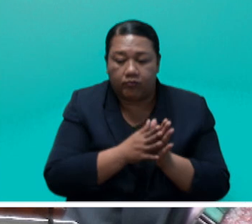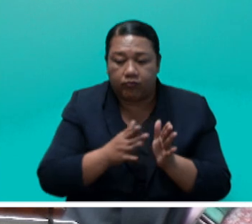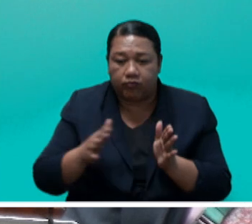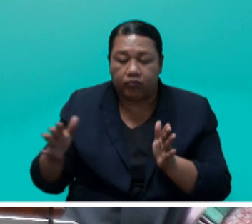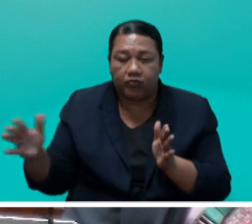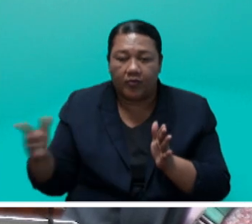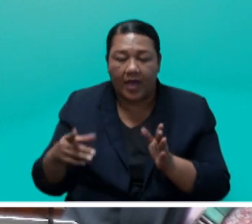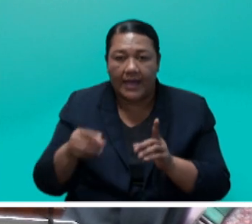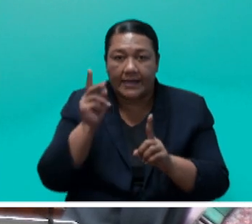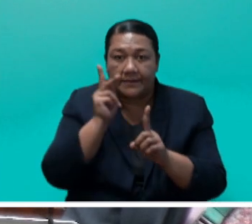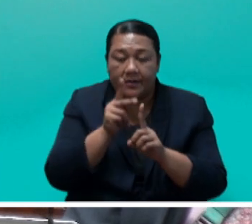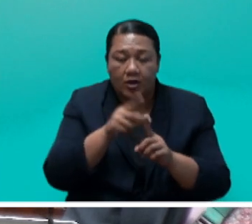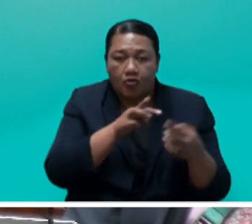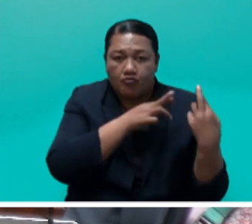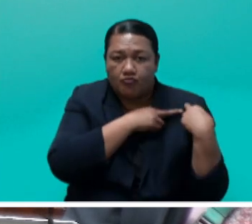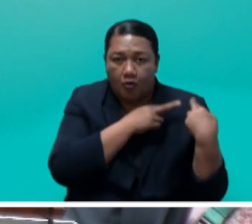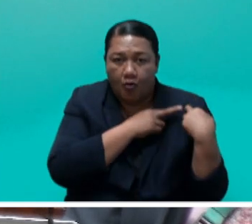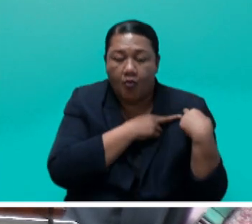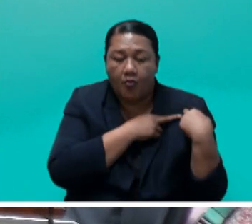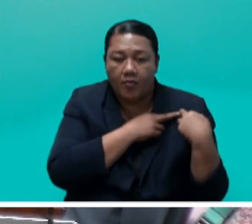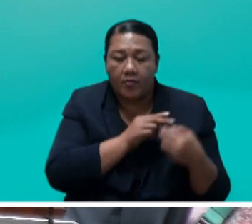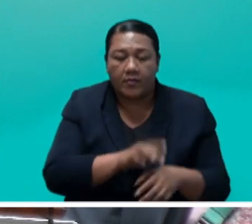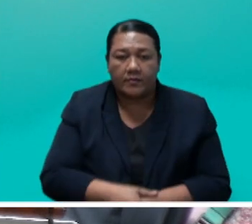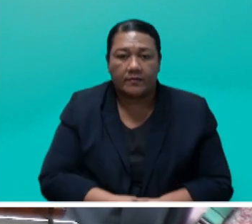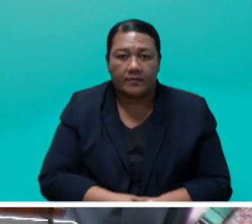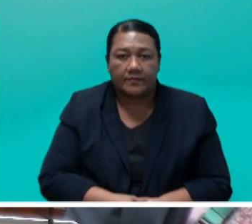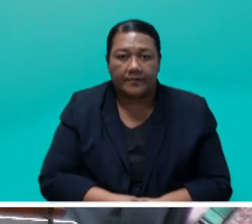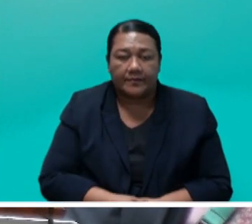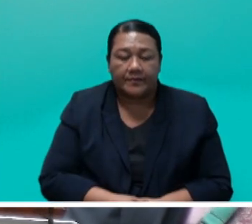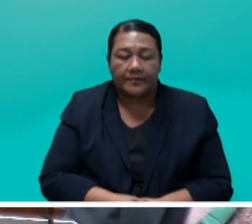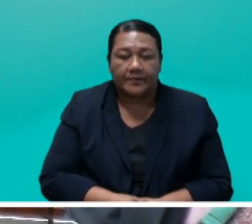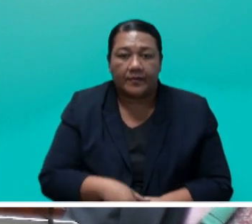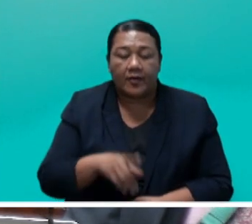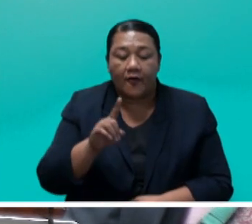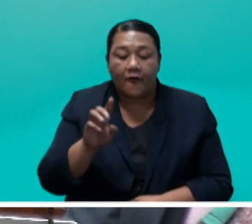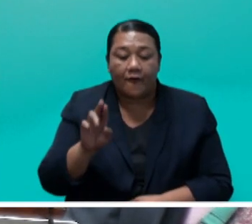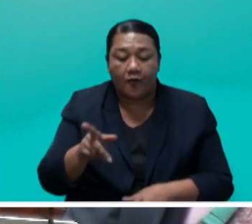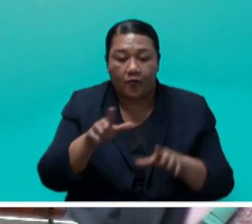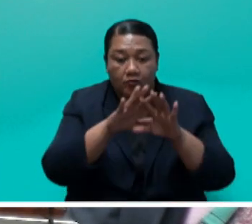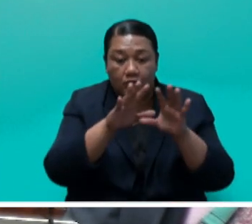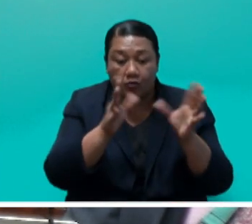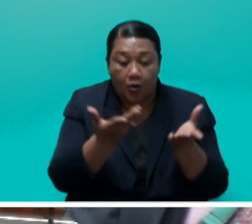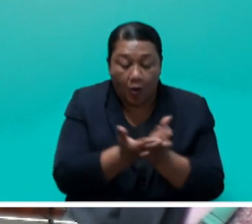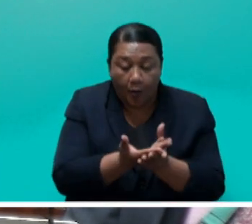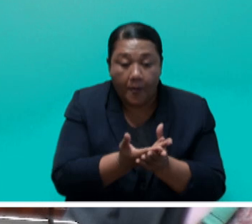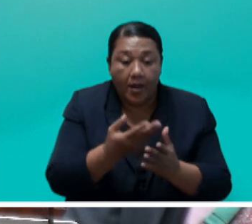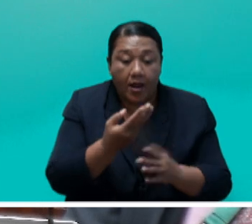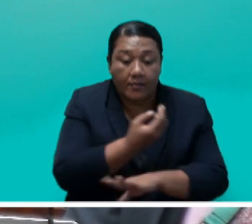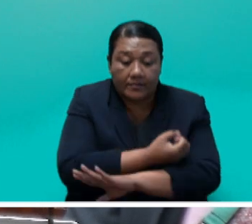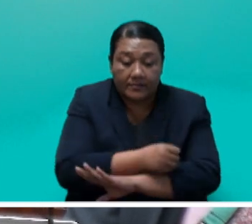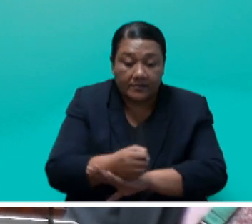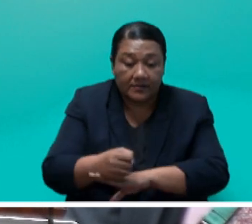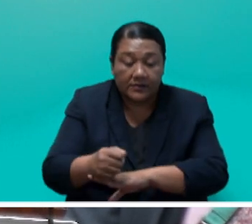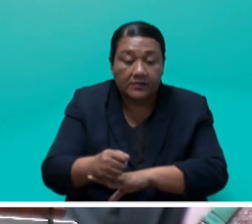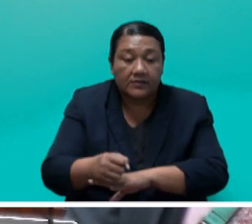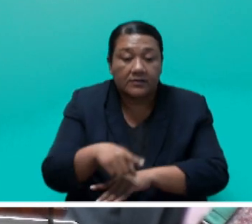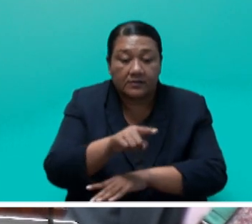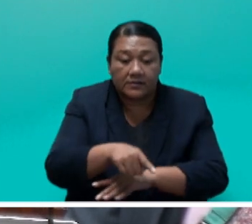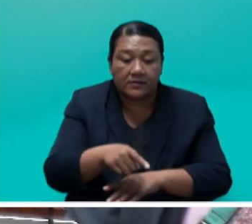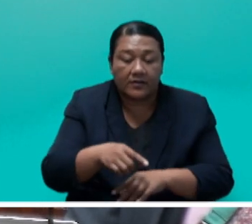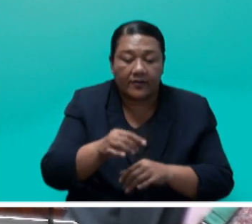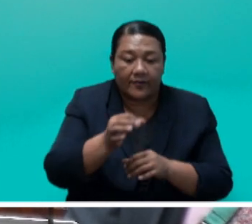role that the IMO plays in the global maritime industry, the establishment of a regional presence office, as endorsed